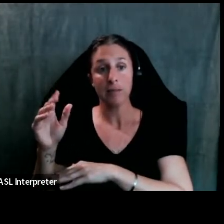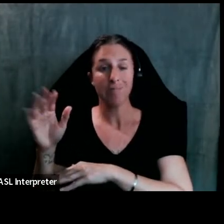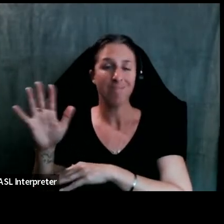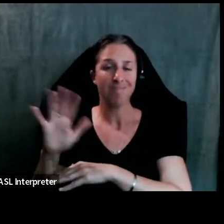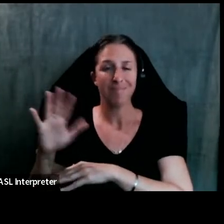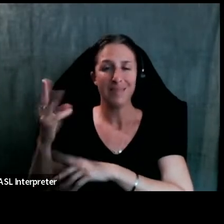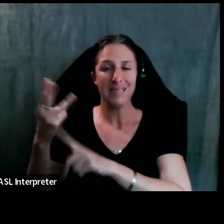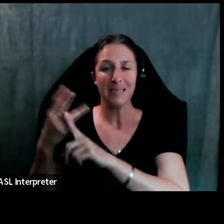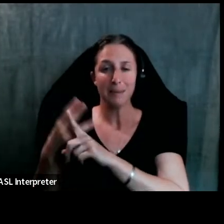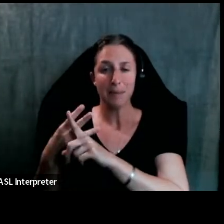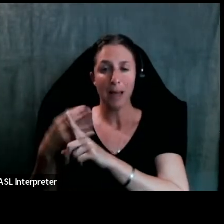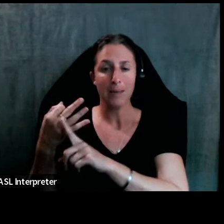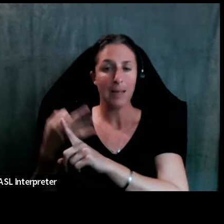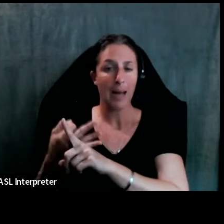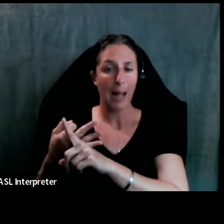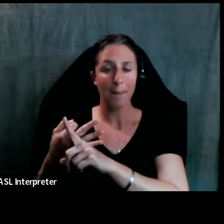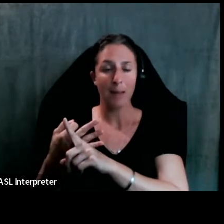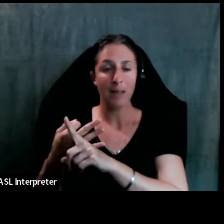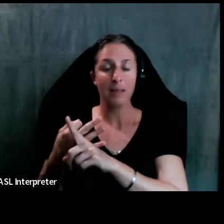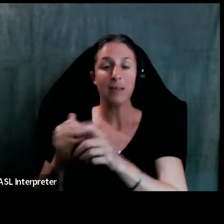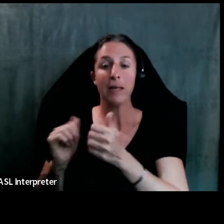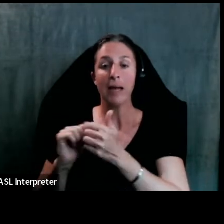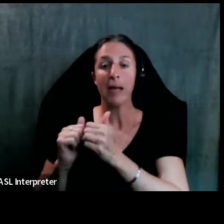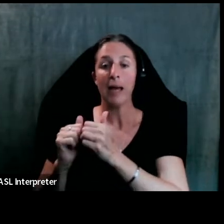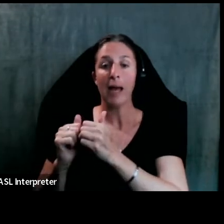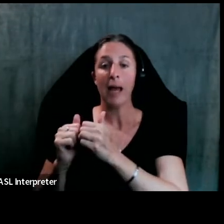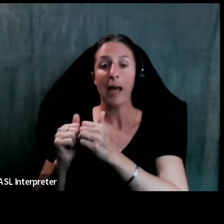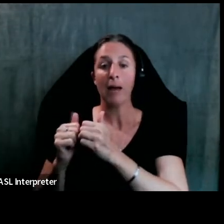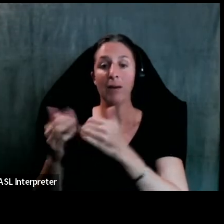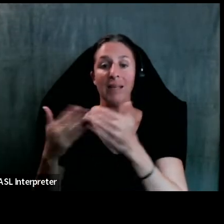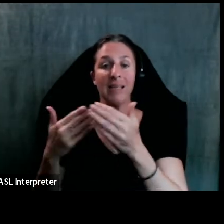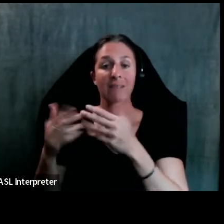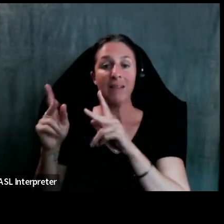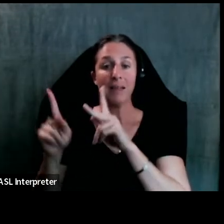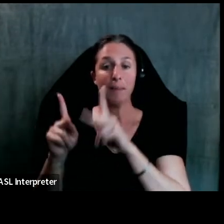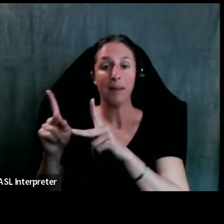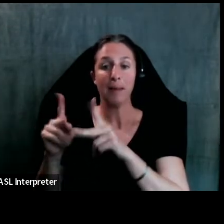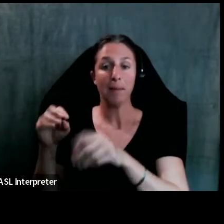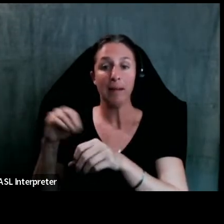months or 9 months, in how even people in our